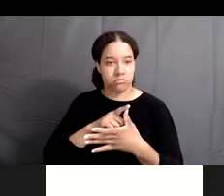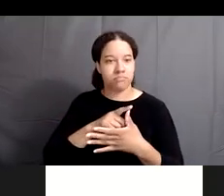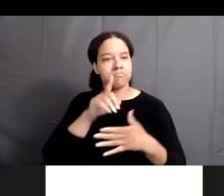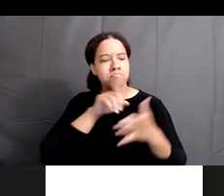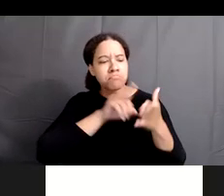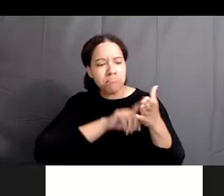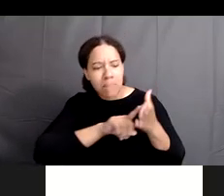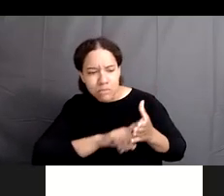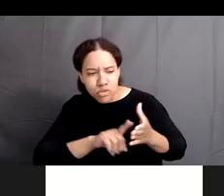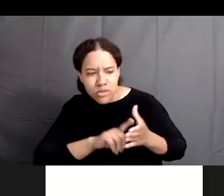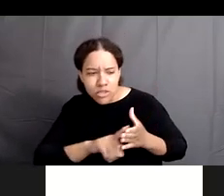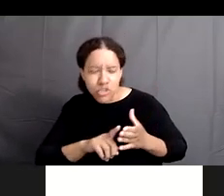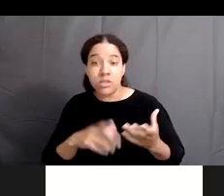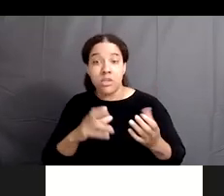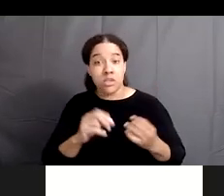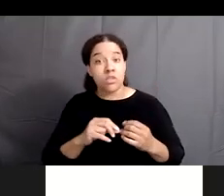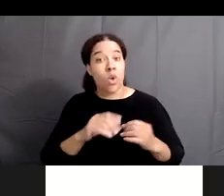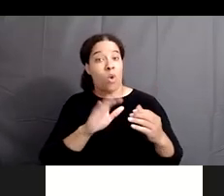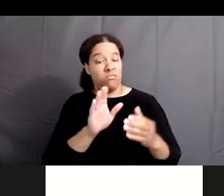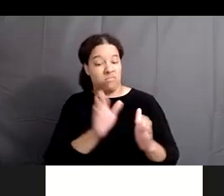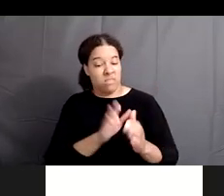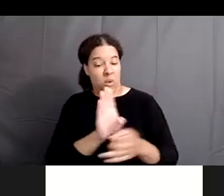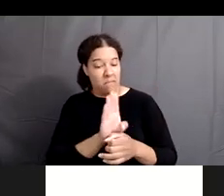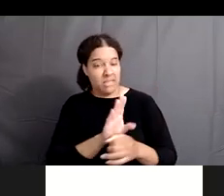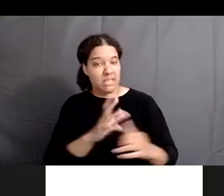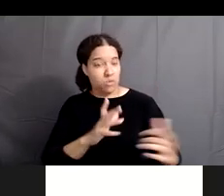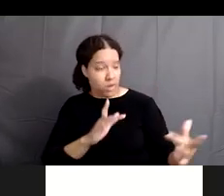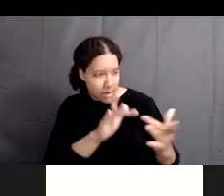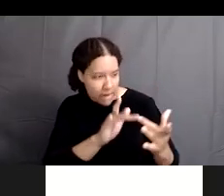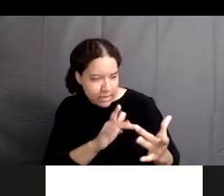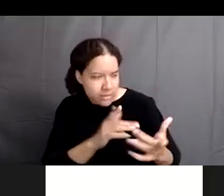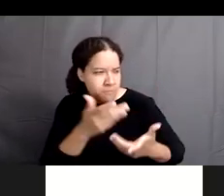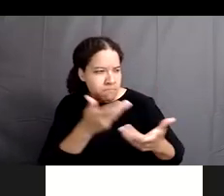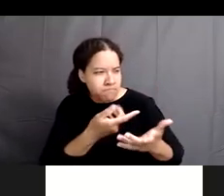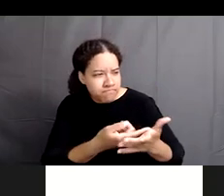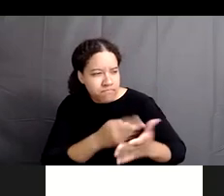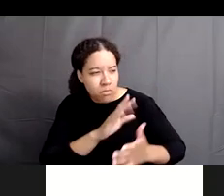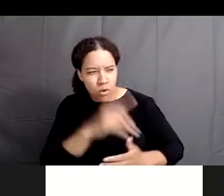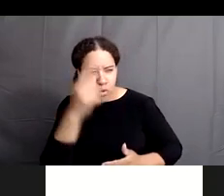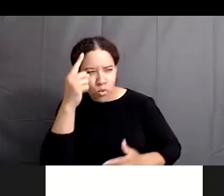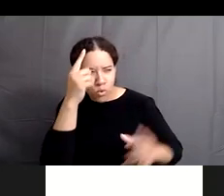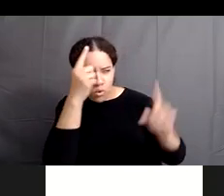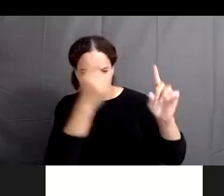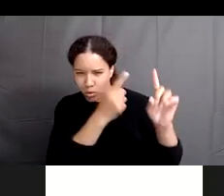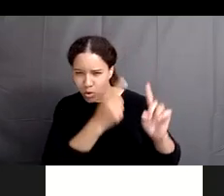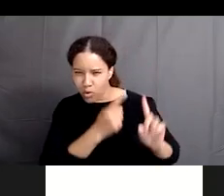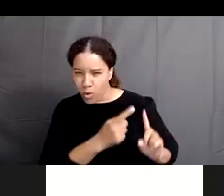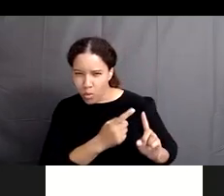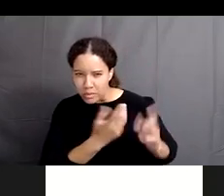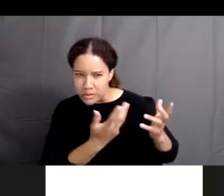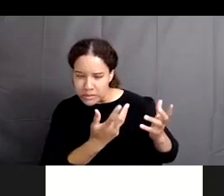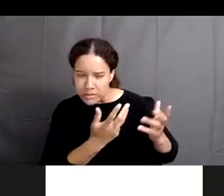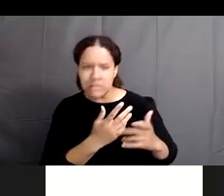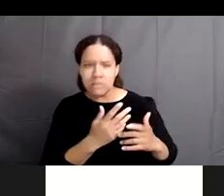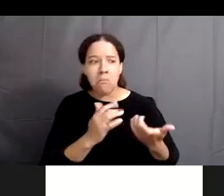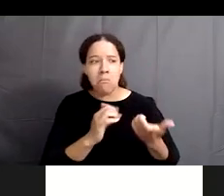owners to really understand what their needs are, what their goals are. and, how quickly they want a